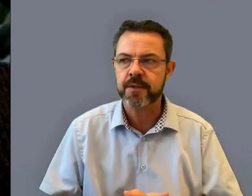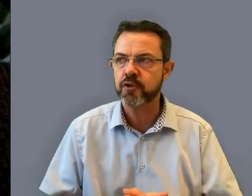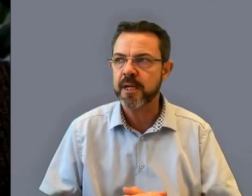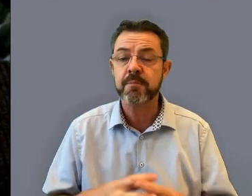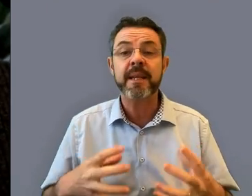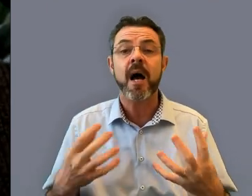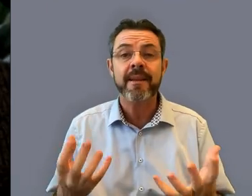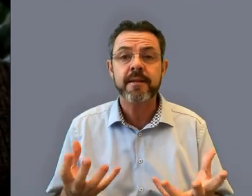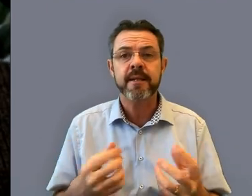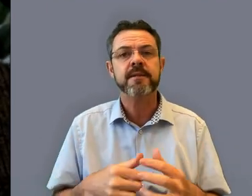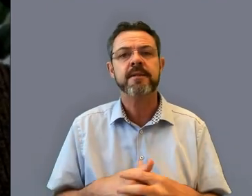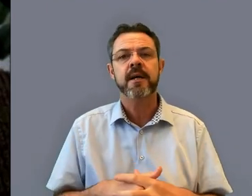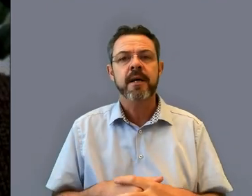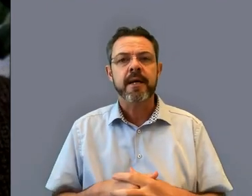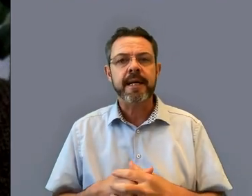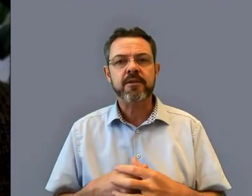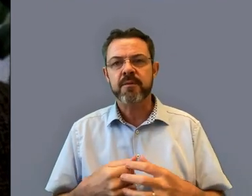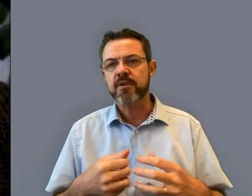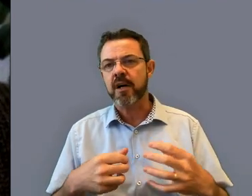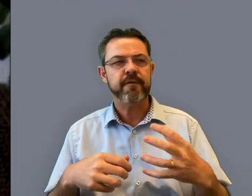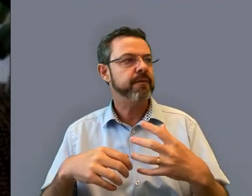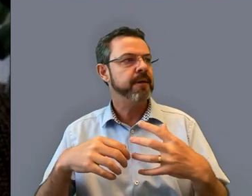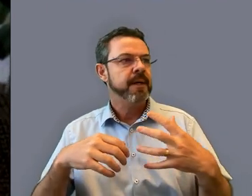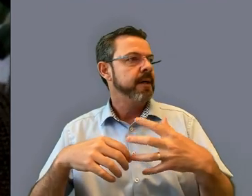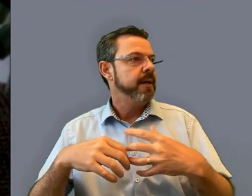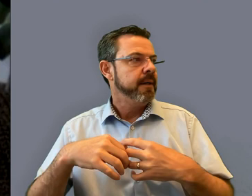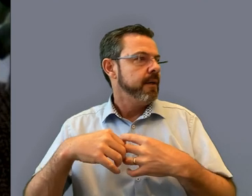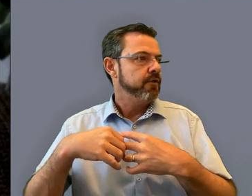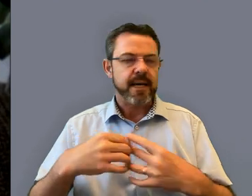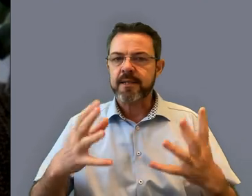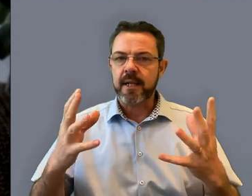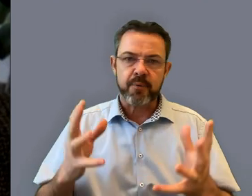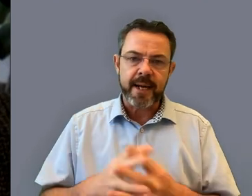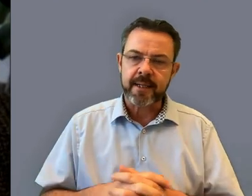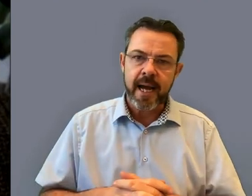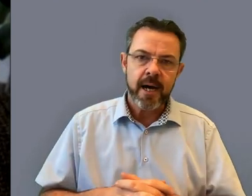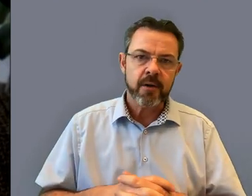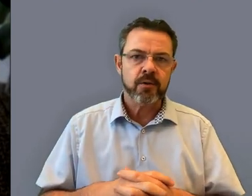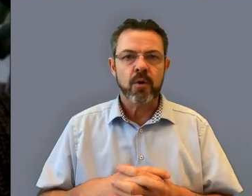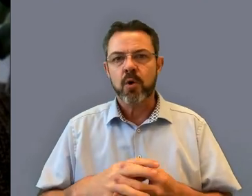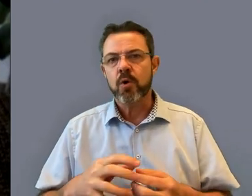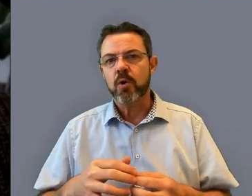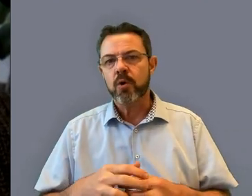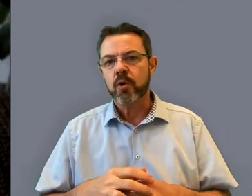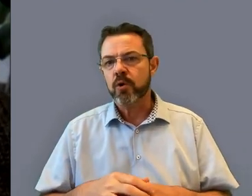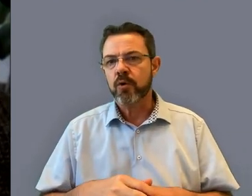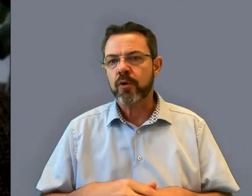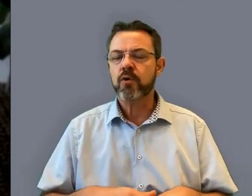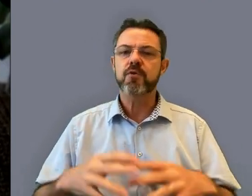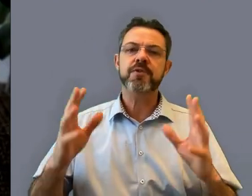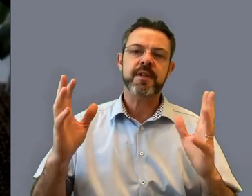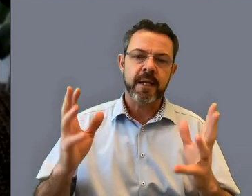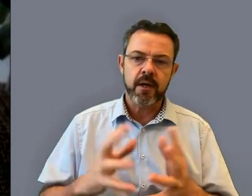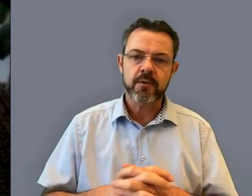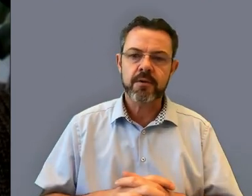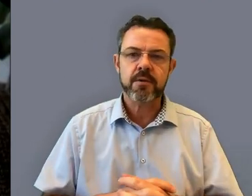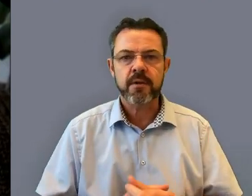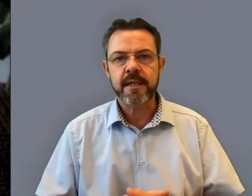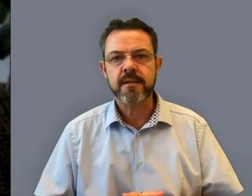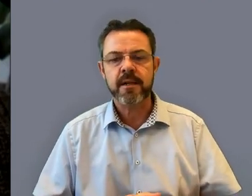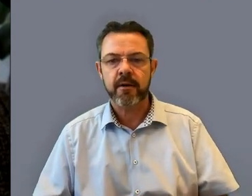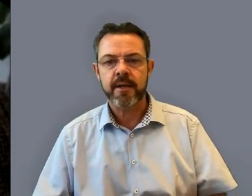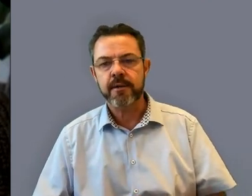of situation. But there are other things in terms of trucks that break down or crews that